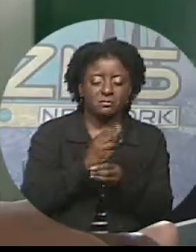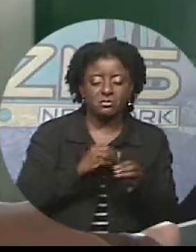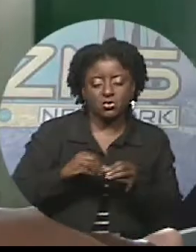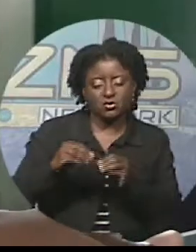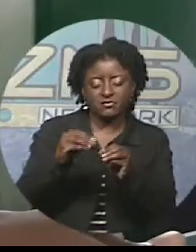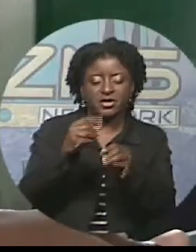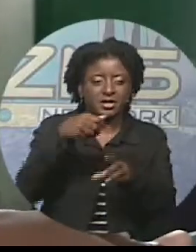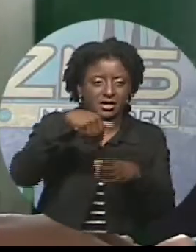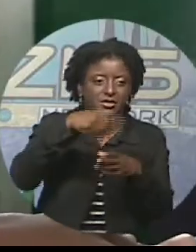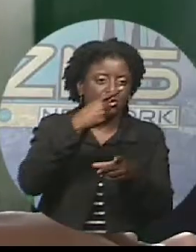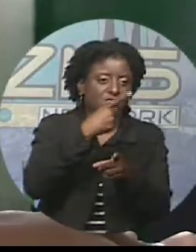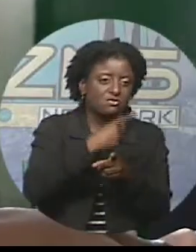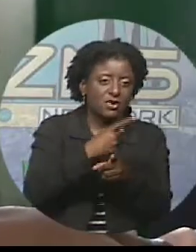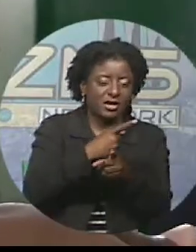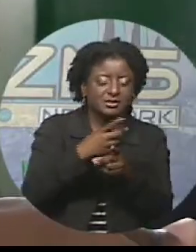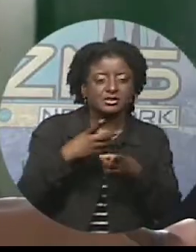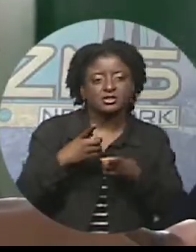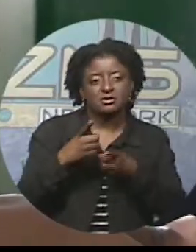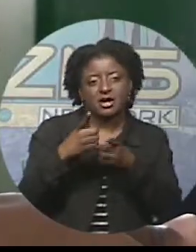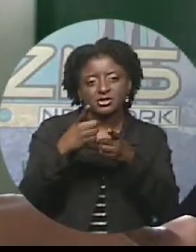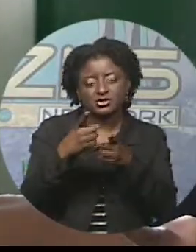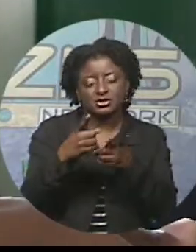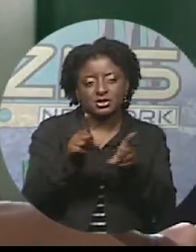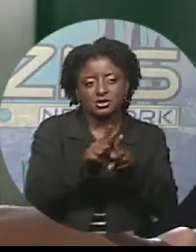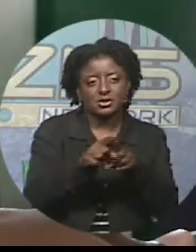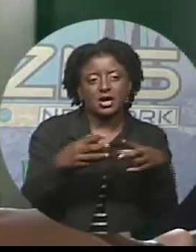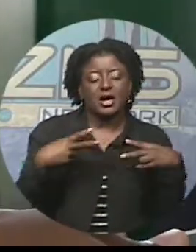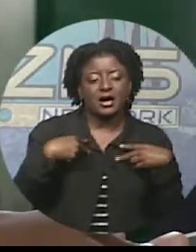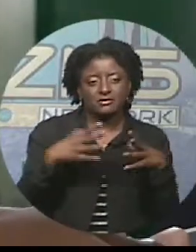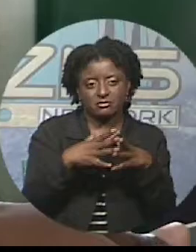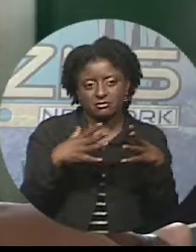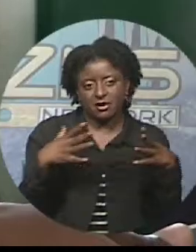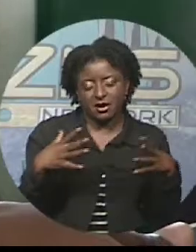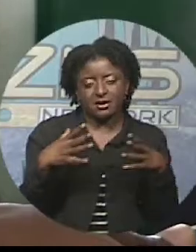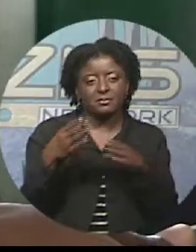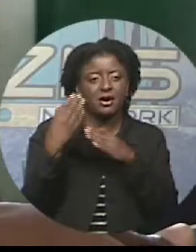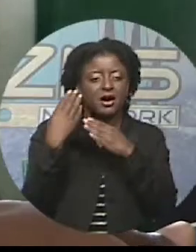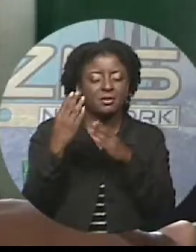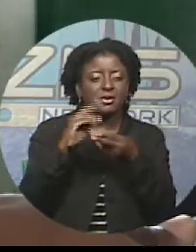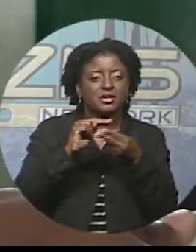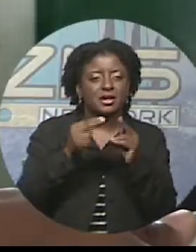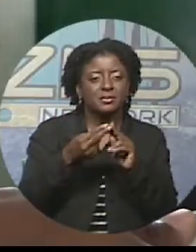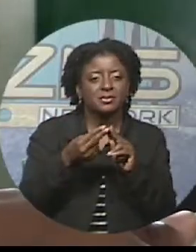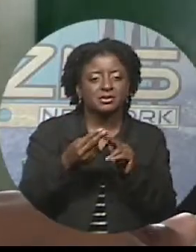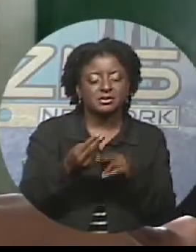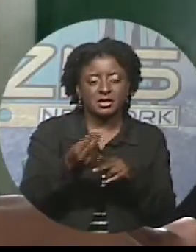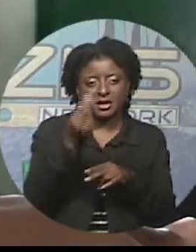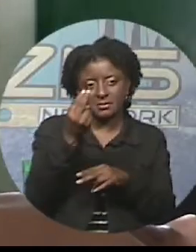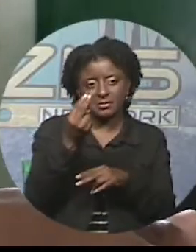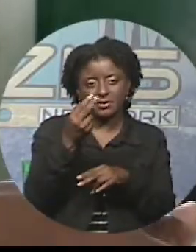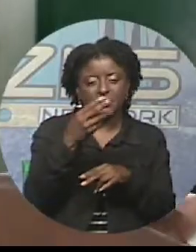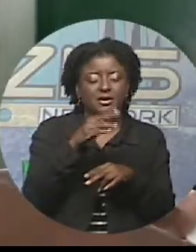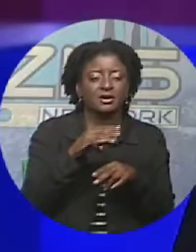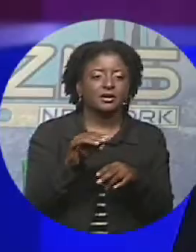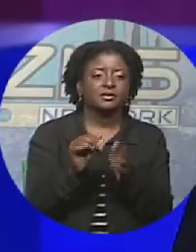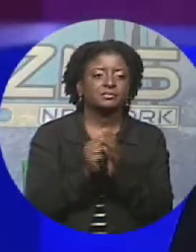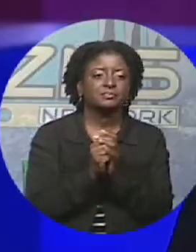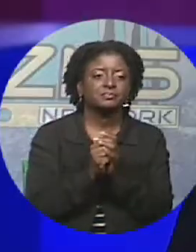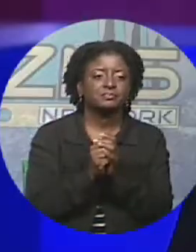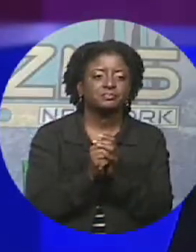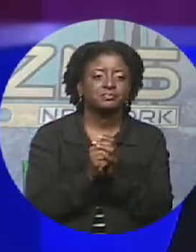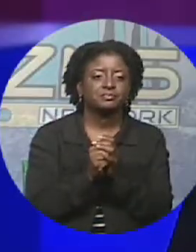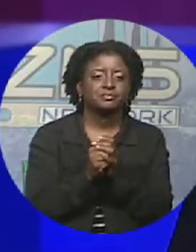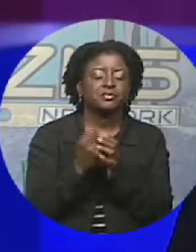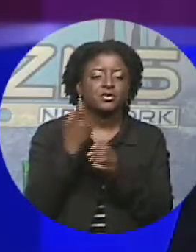now. And together with the fact that you have Grand Bahama numbers up, you have Bimini numbers up, I think you can have big numbers.